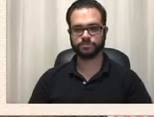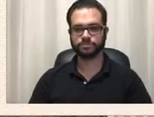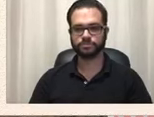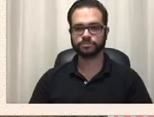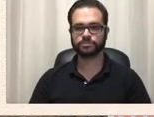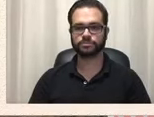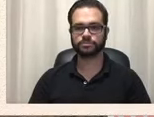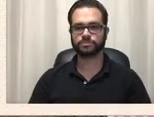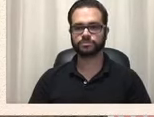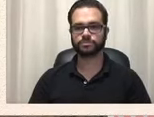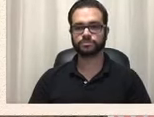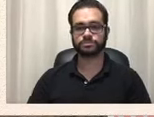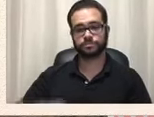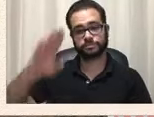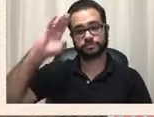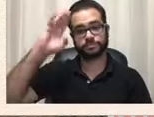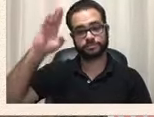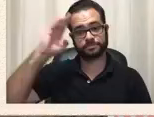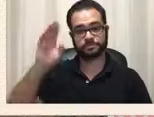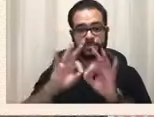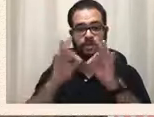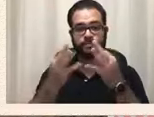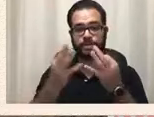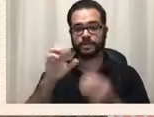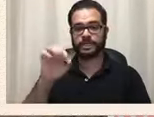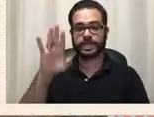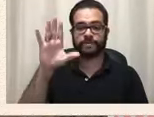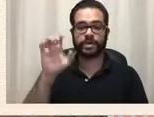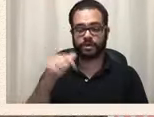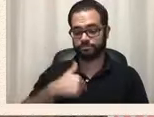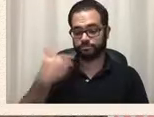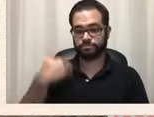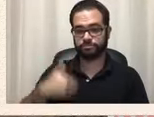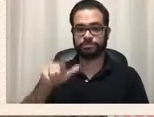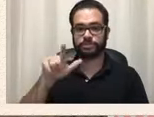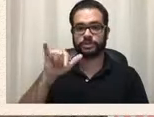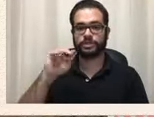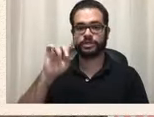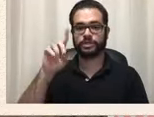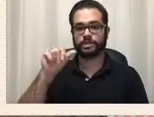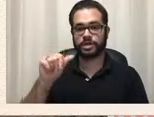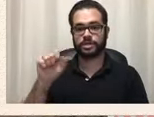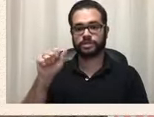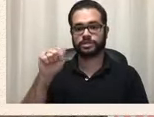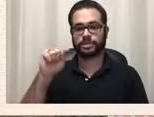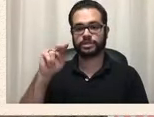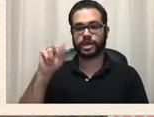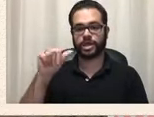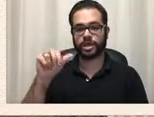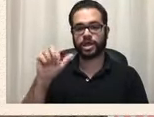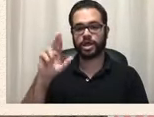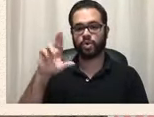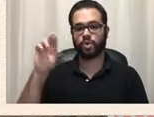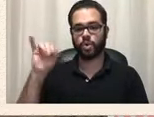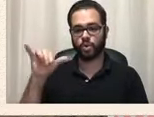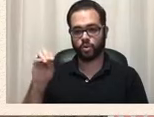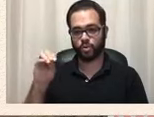Hello, Family Cafe. My name is Linda Santana Arroyo. Welcome to A Quest for